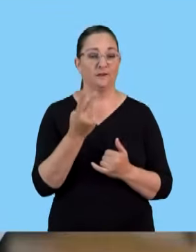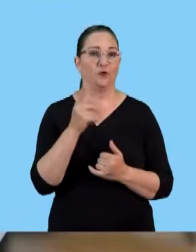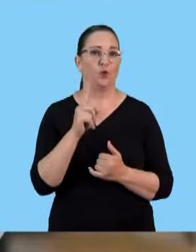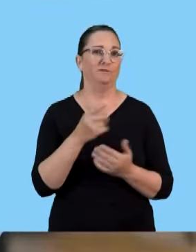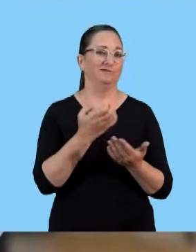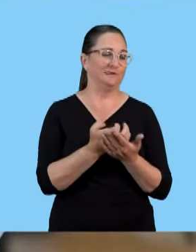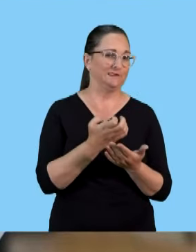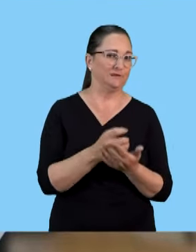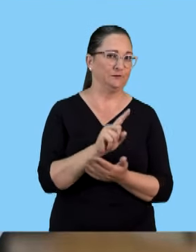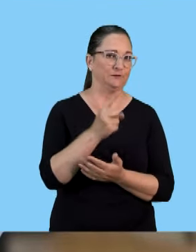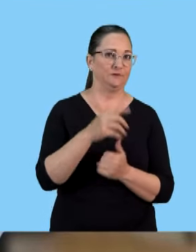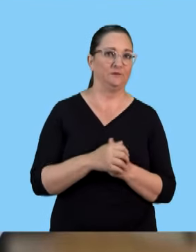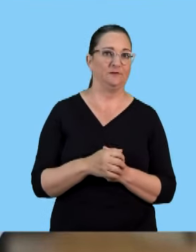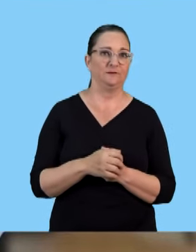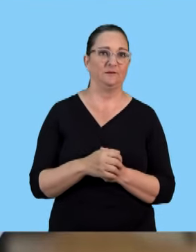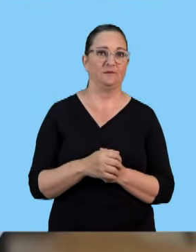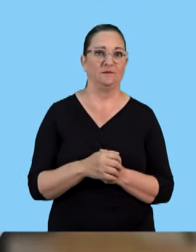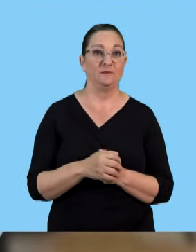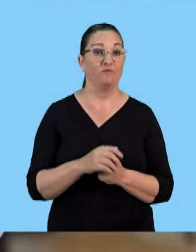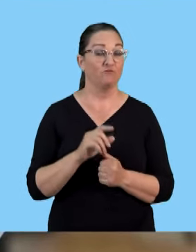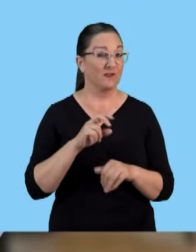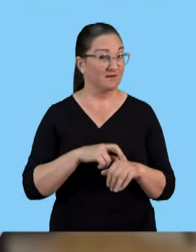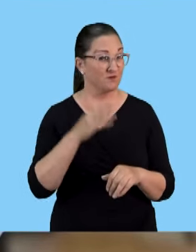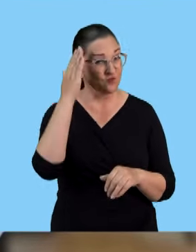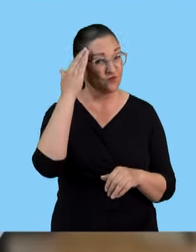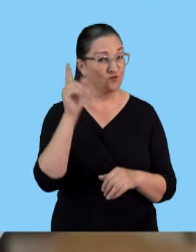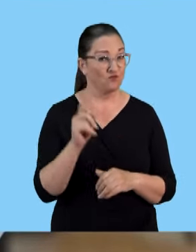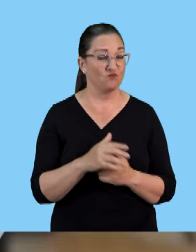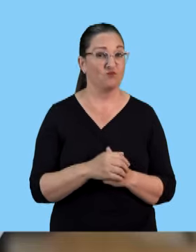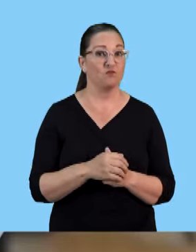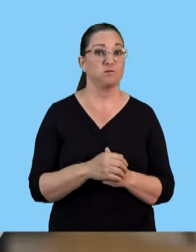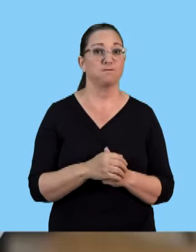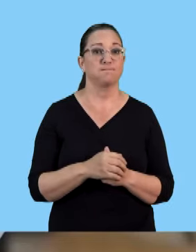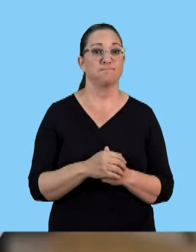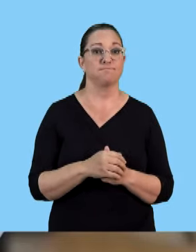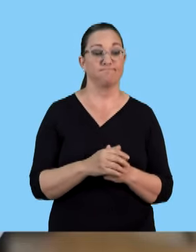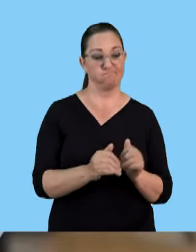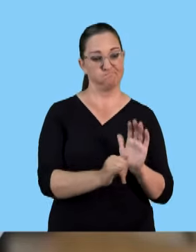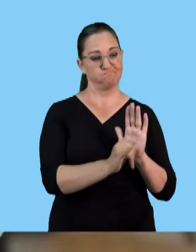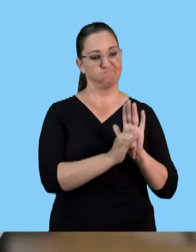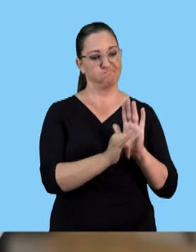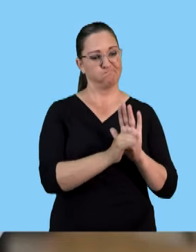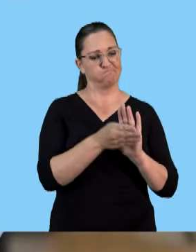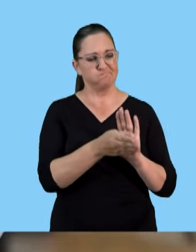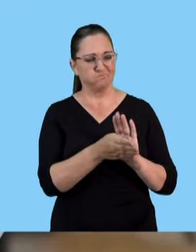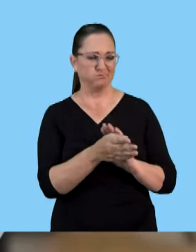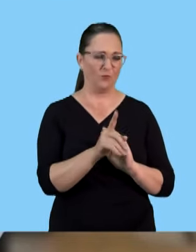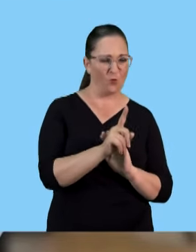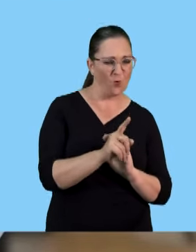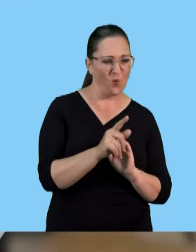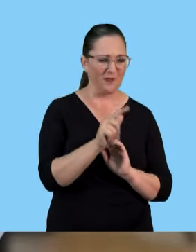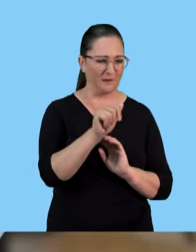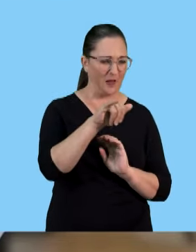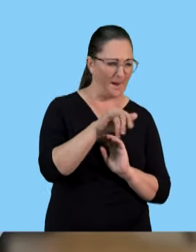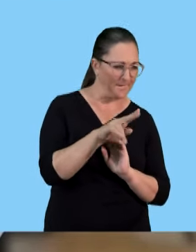the first example. Firstly, another thing that you need to know is to be able to identify the type of